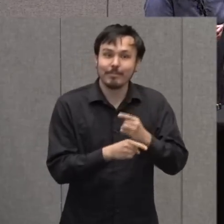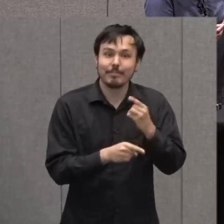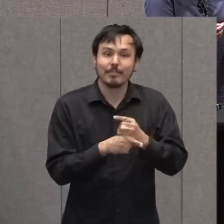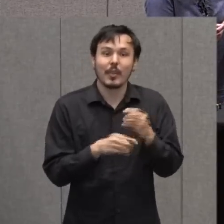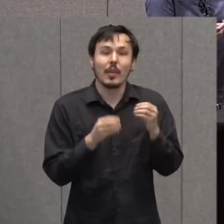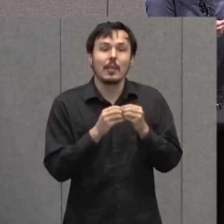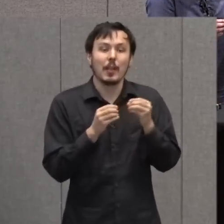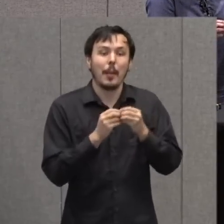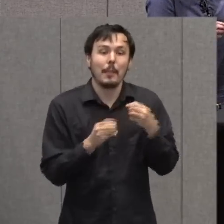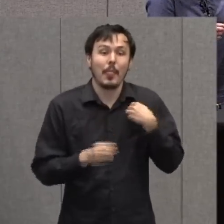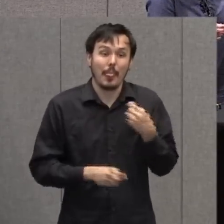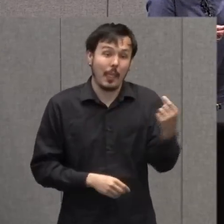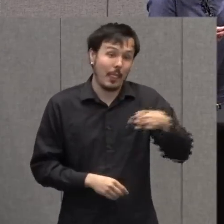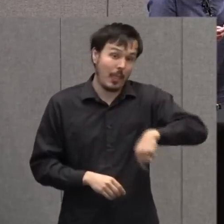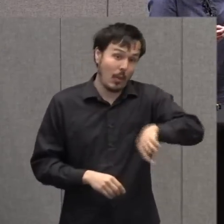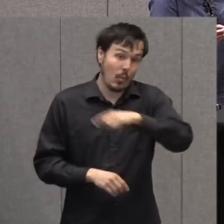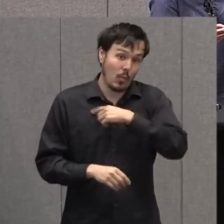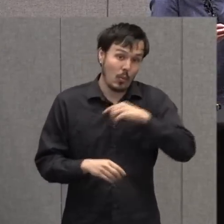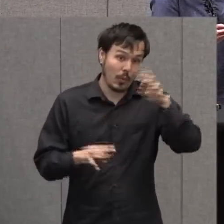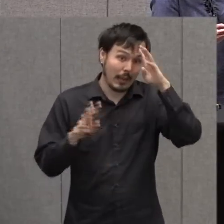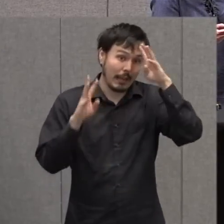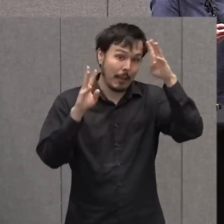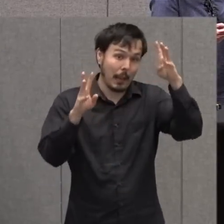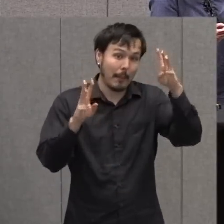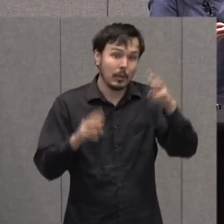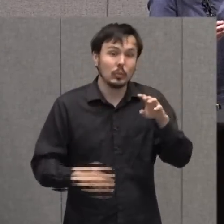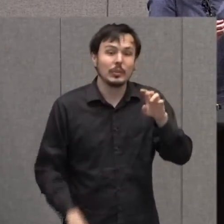754. Really? Yeah.